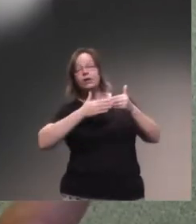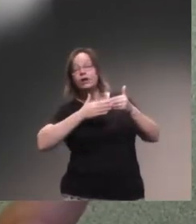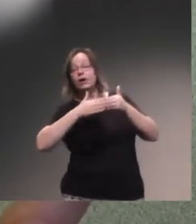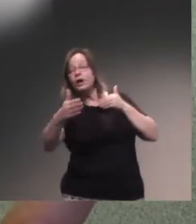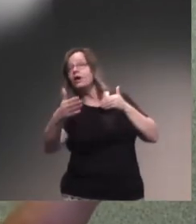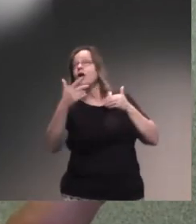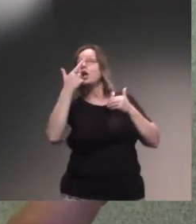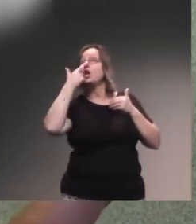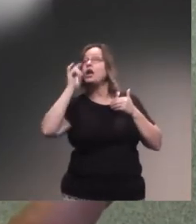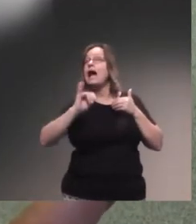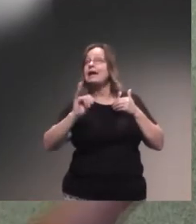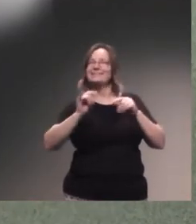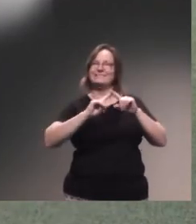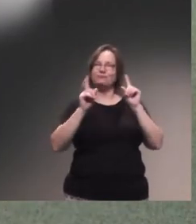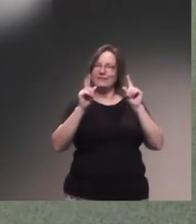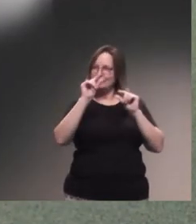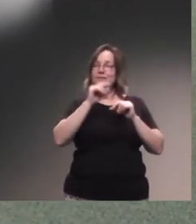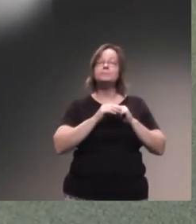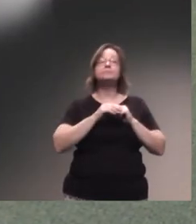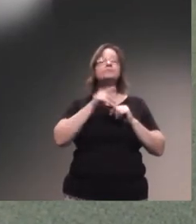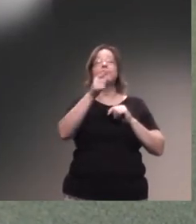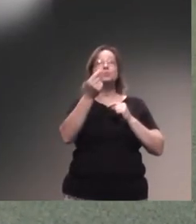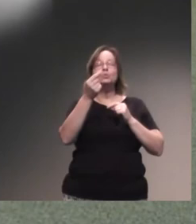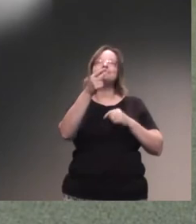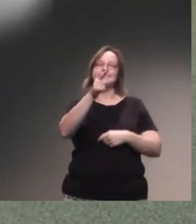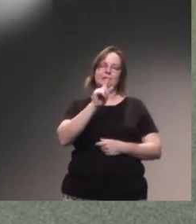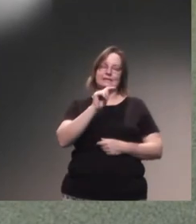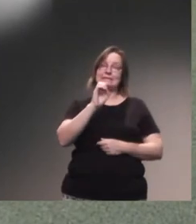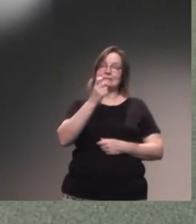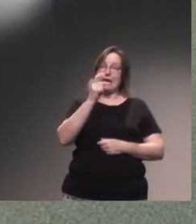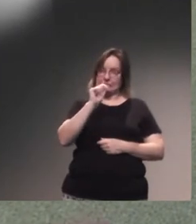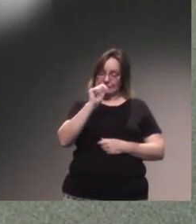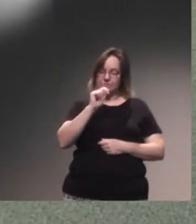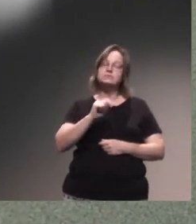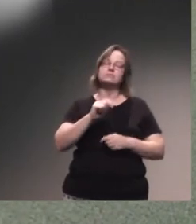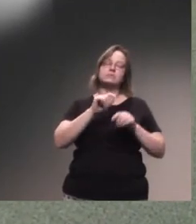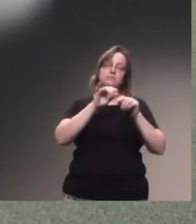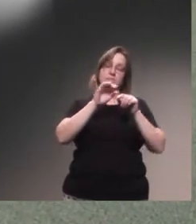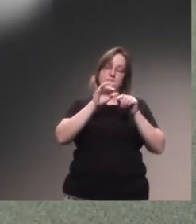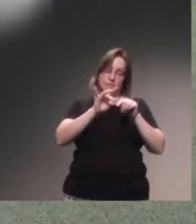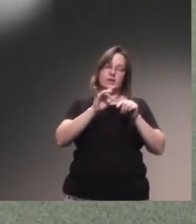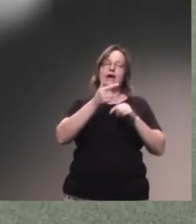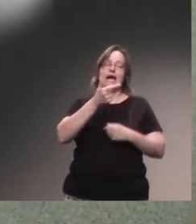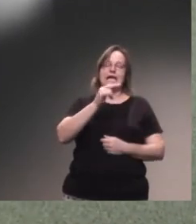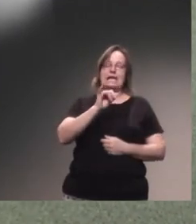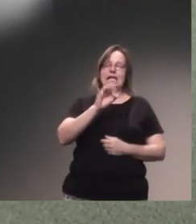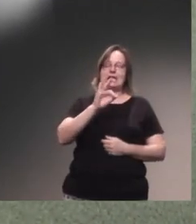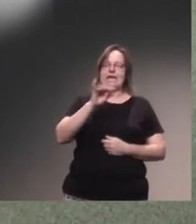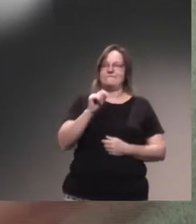future, just go to your text message screen and send a text message with the word GIVE.